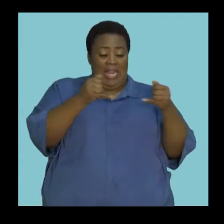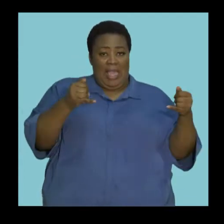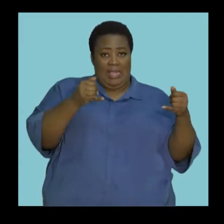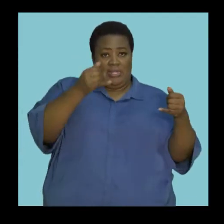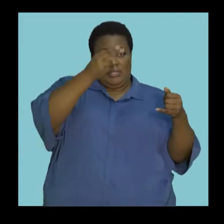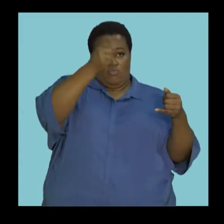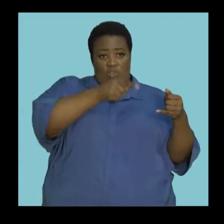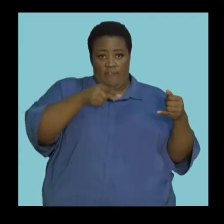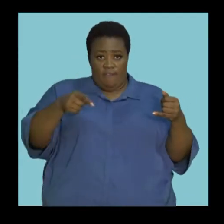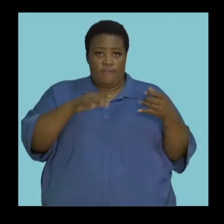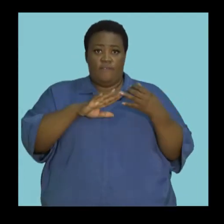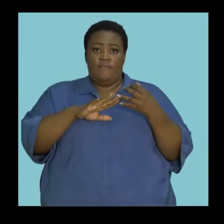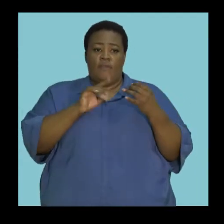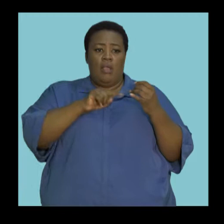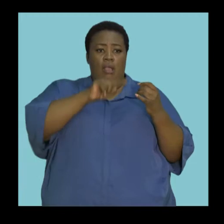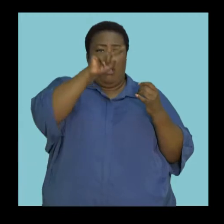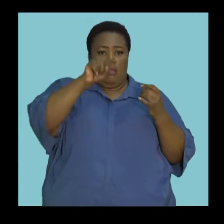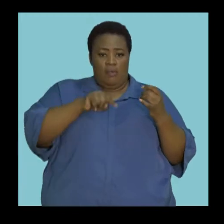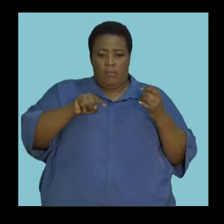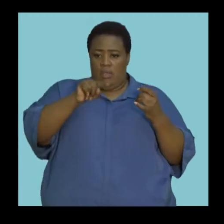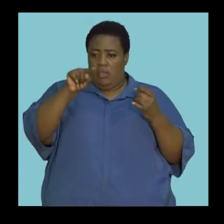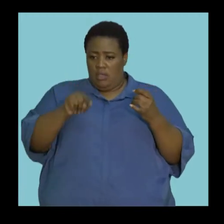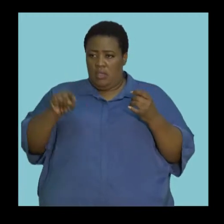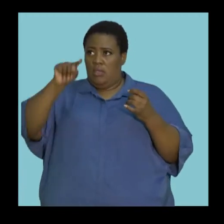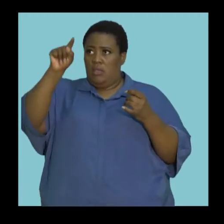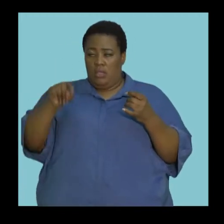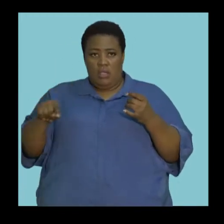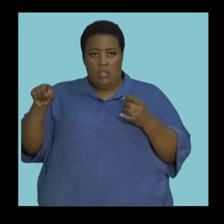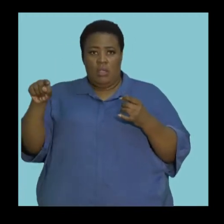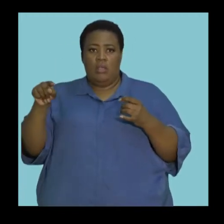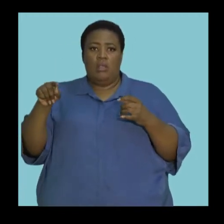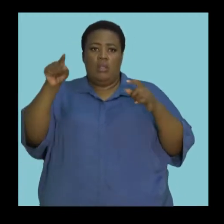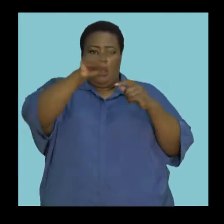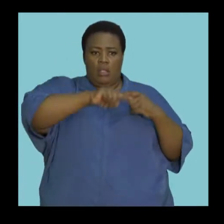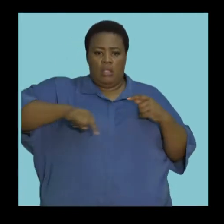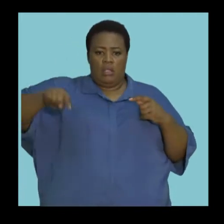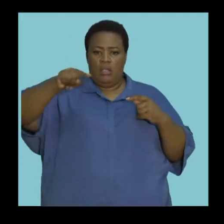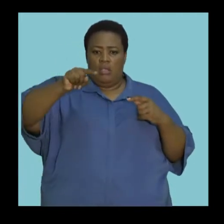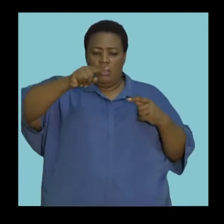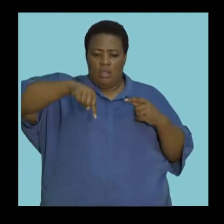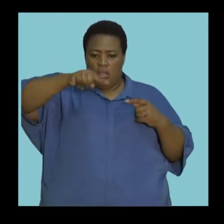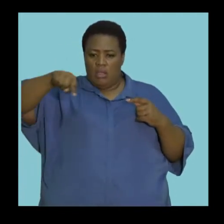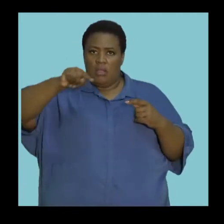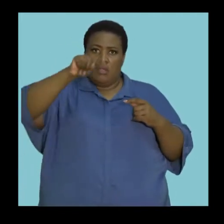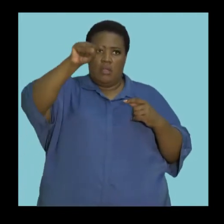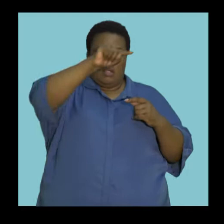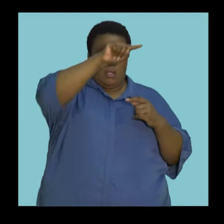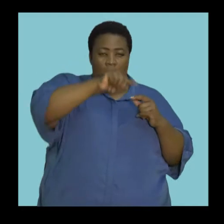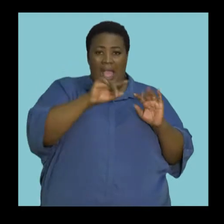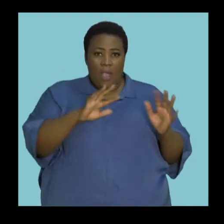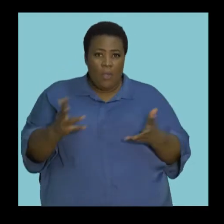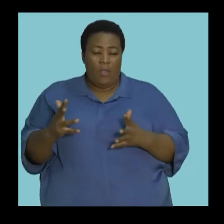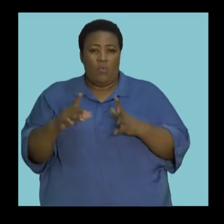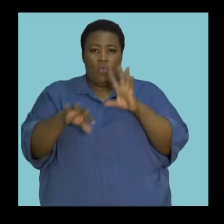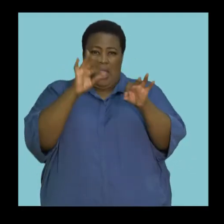a bar graph, a histogram, pie charts, how that information is analyzed,